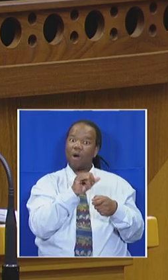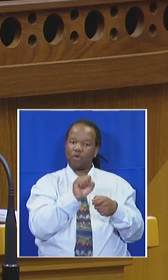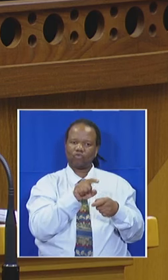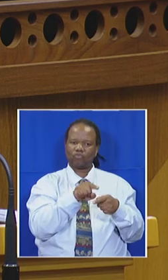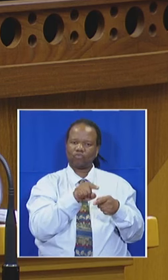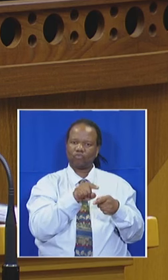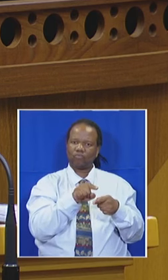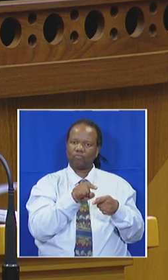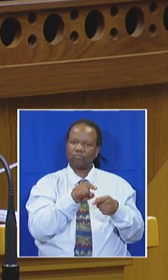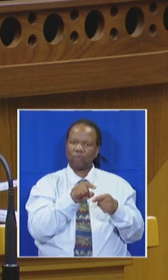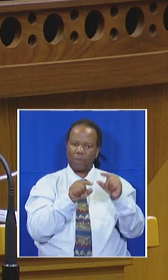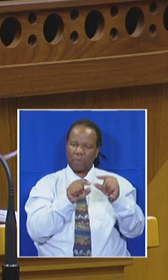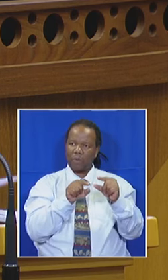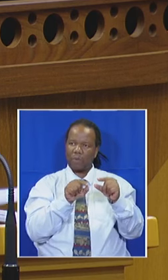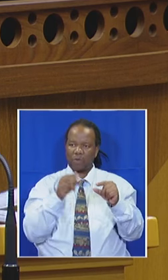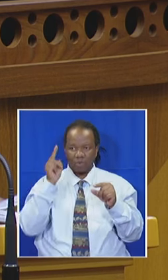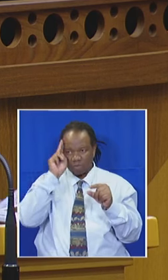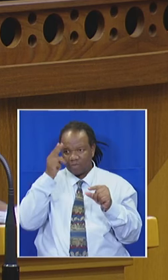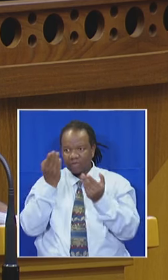addressed.